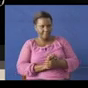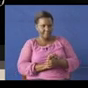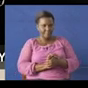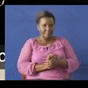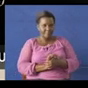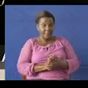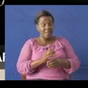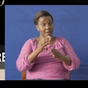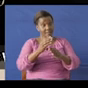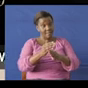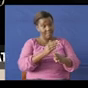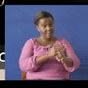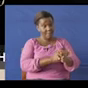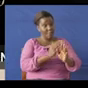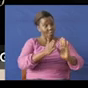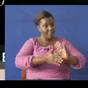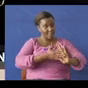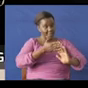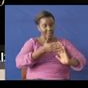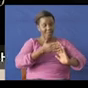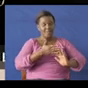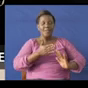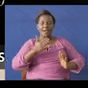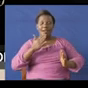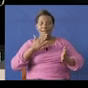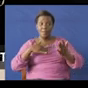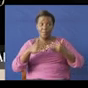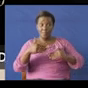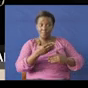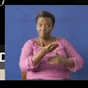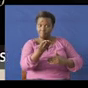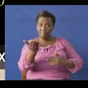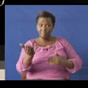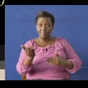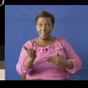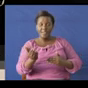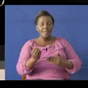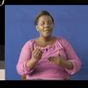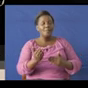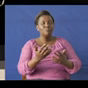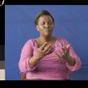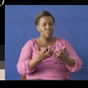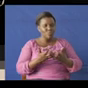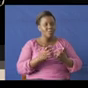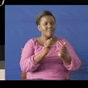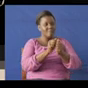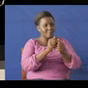speaking. And now, before we begin, I would like you to get the following